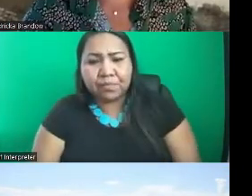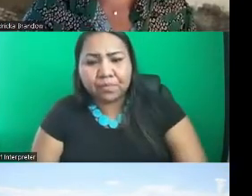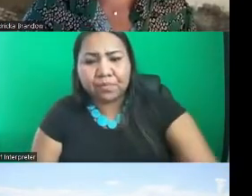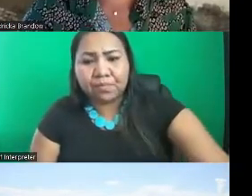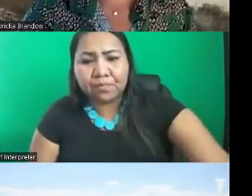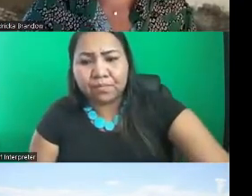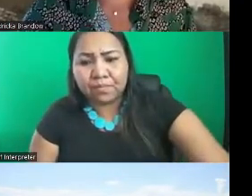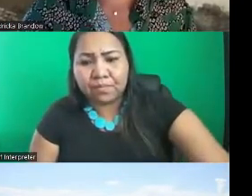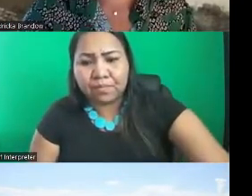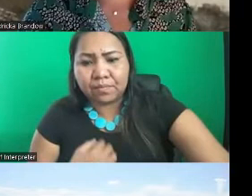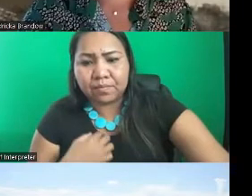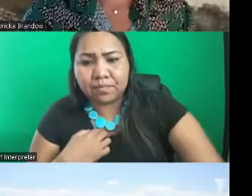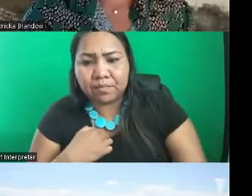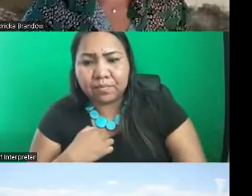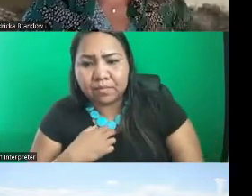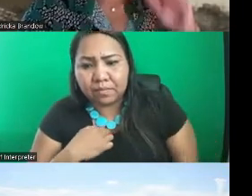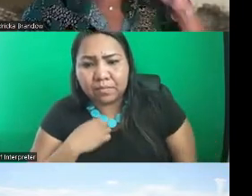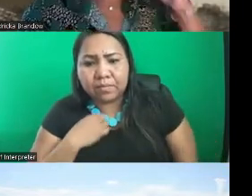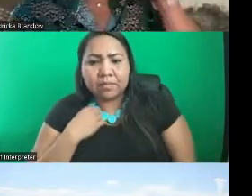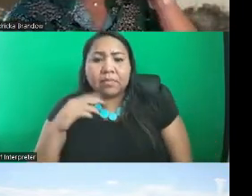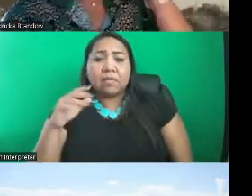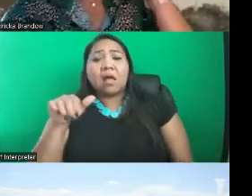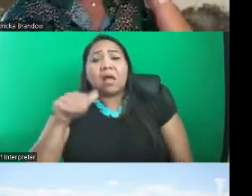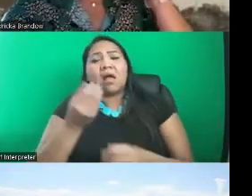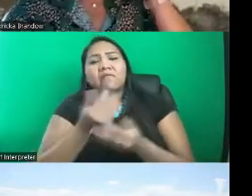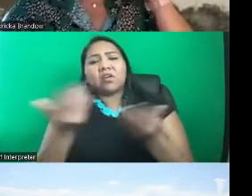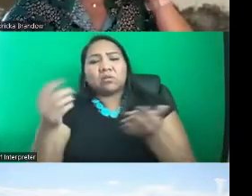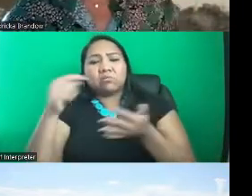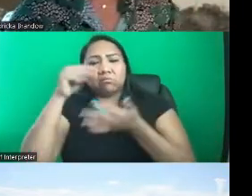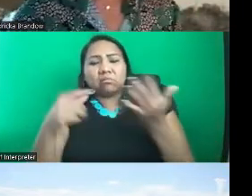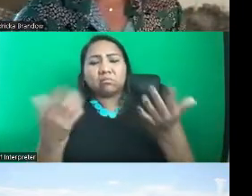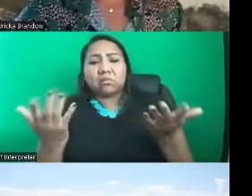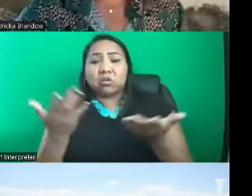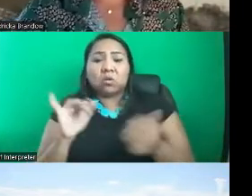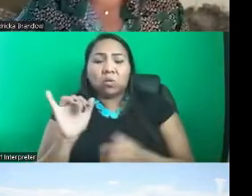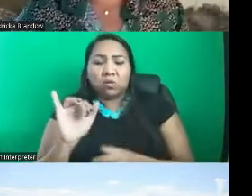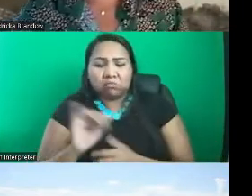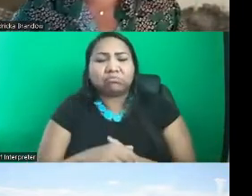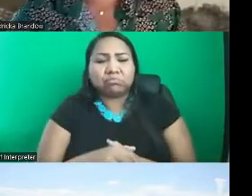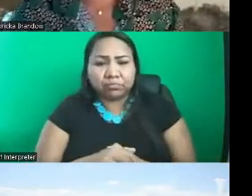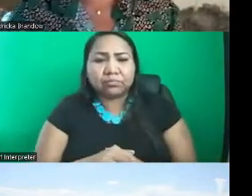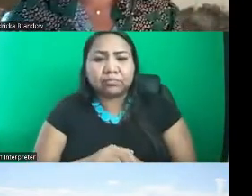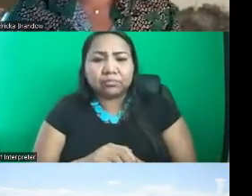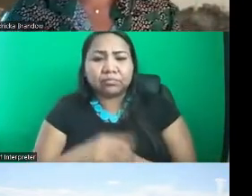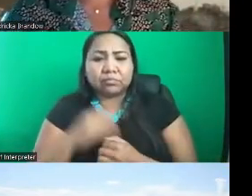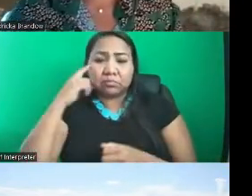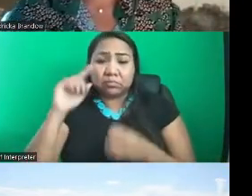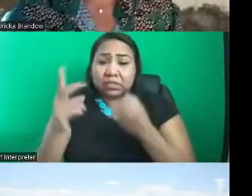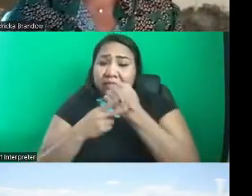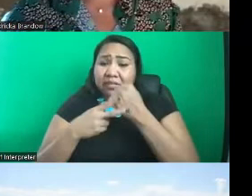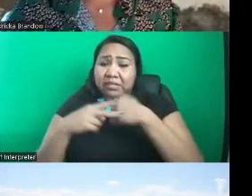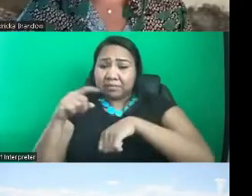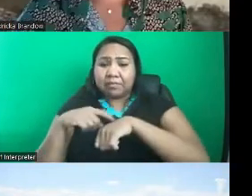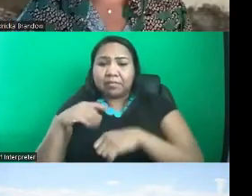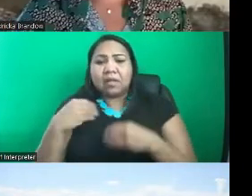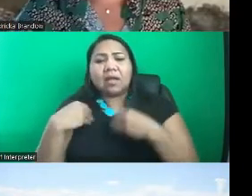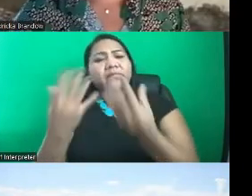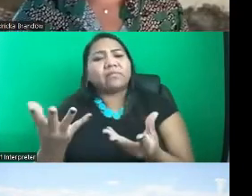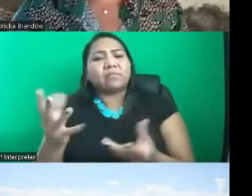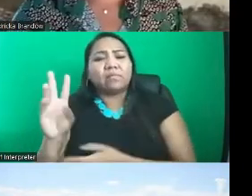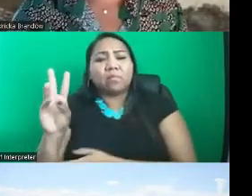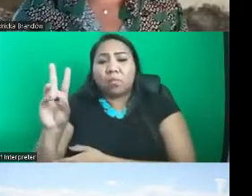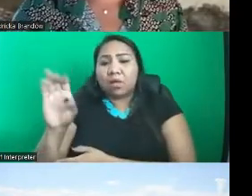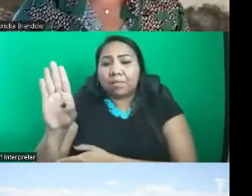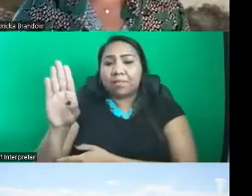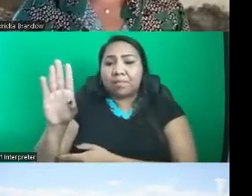And there are two other examples. So with respect to time, I provided a web link there that provides